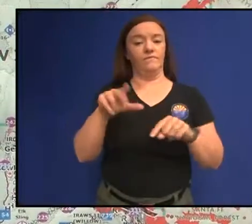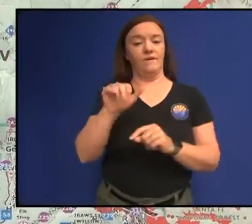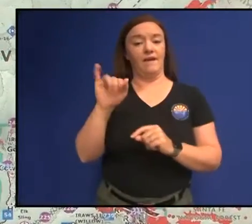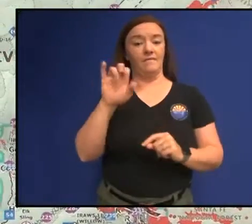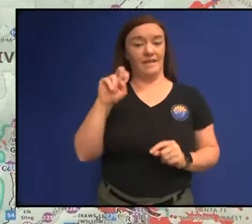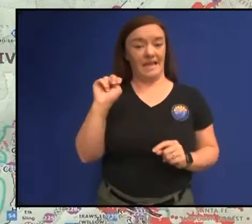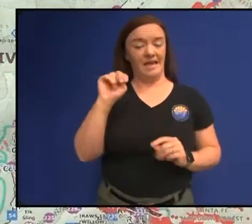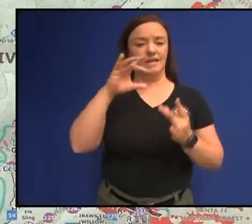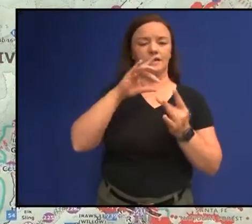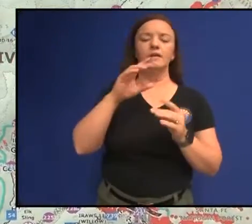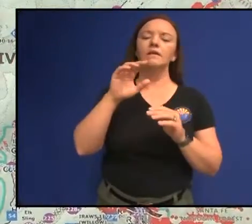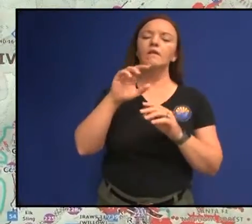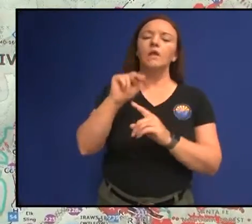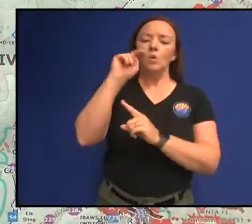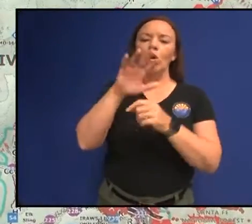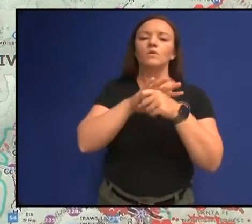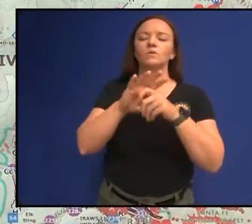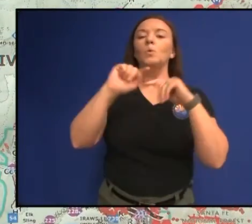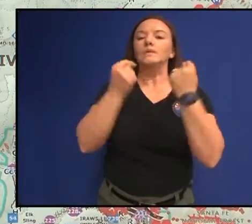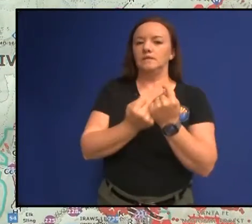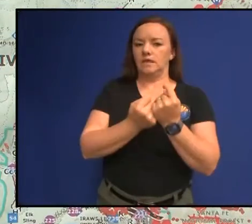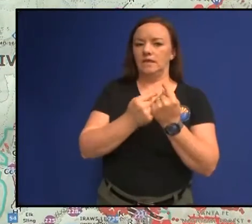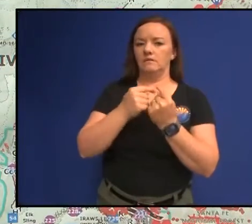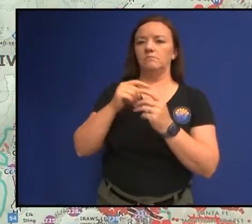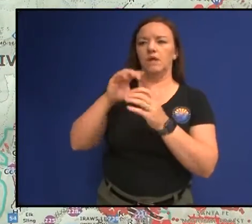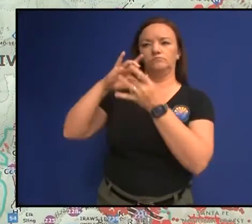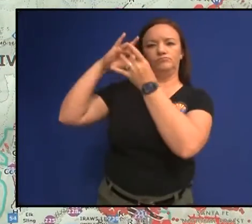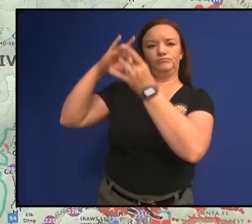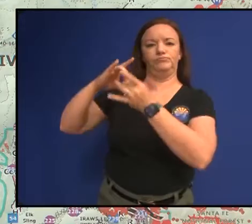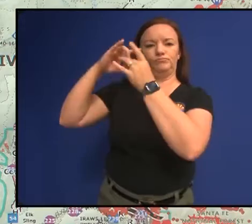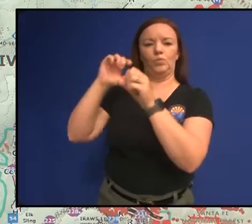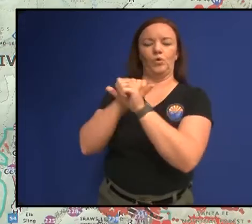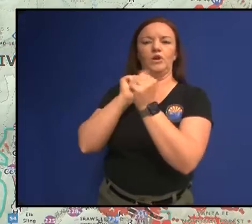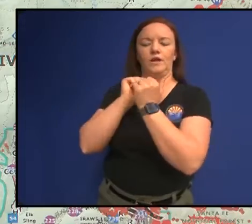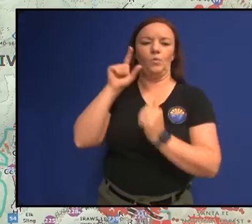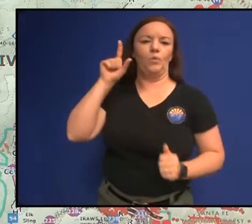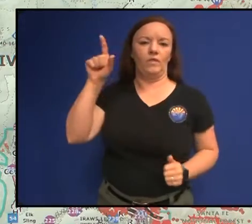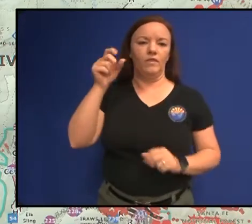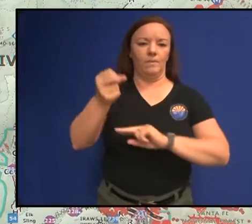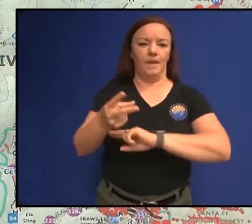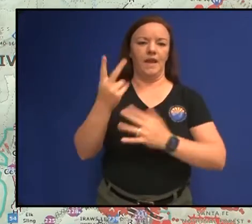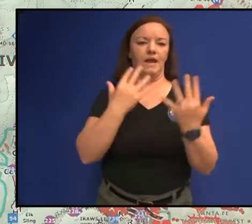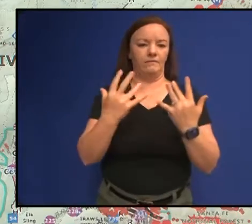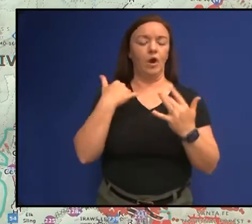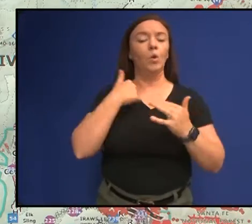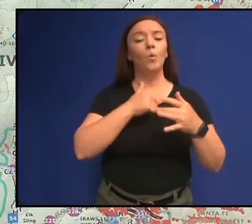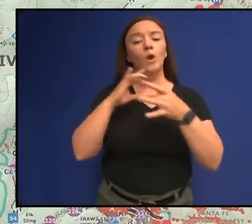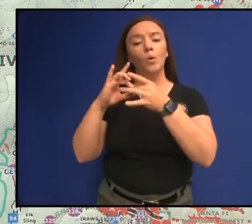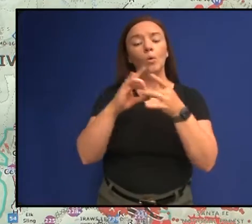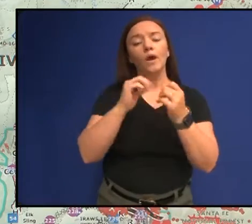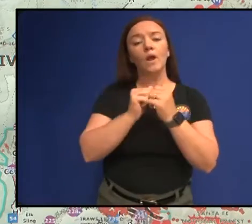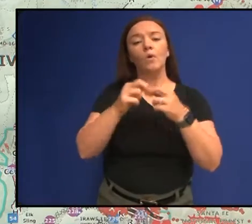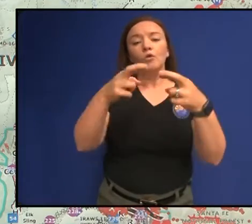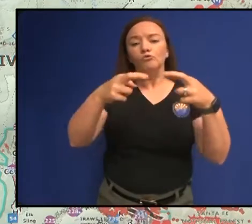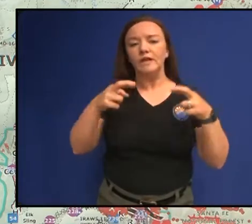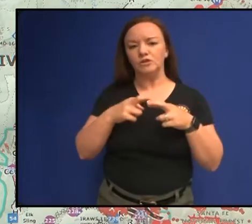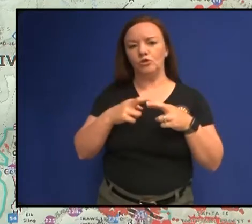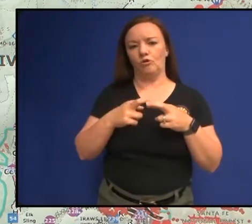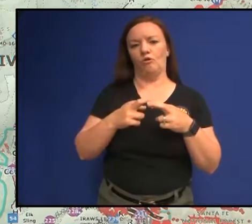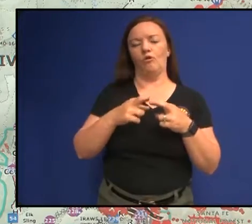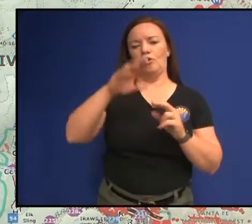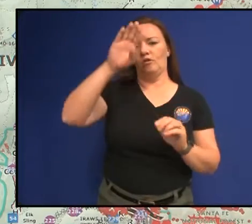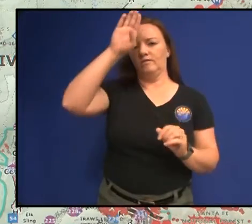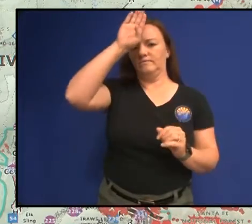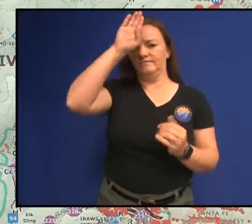the North Zone team is more tied into what's happening up there, but we are still coordinating with the regional fire folks. We sent a crew